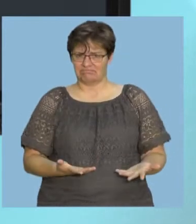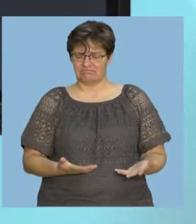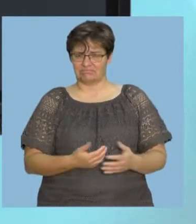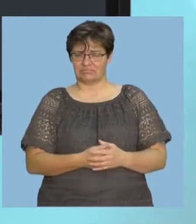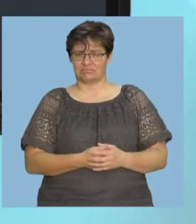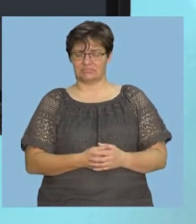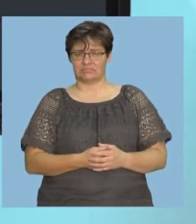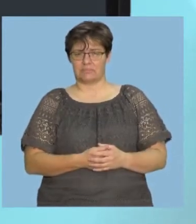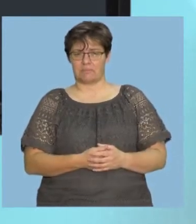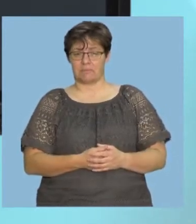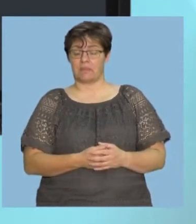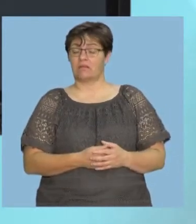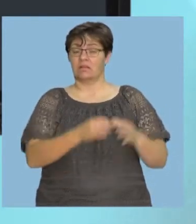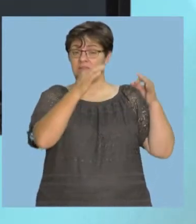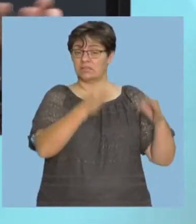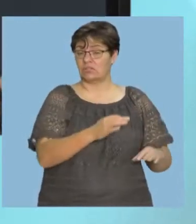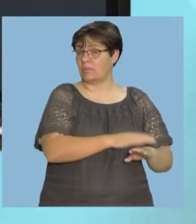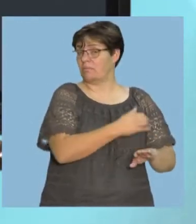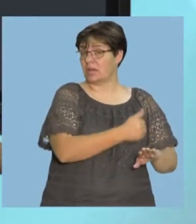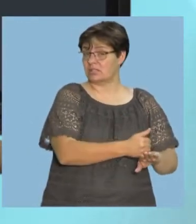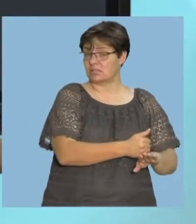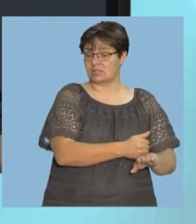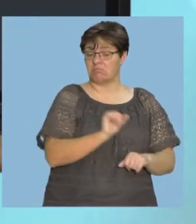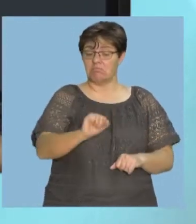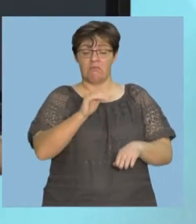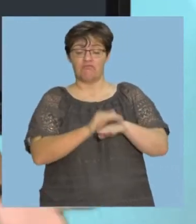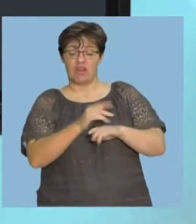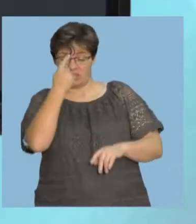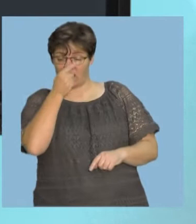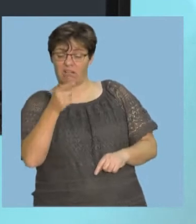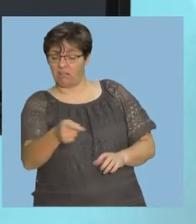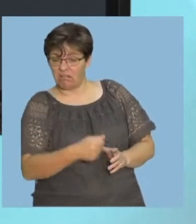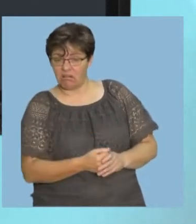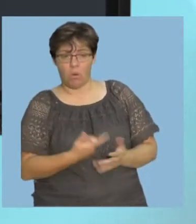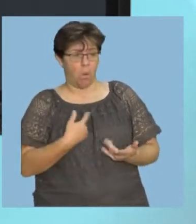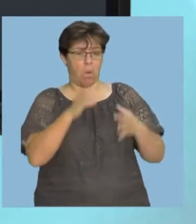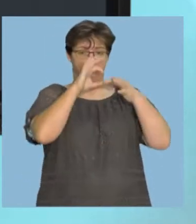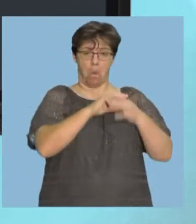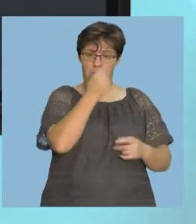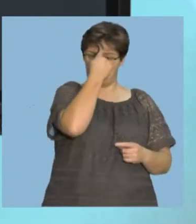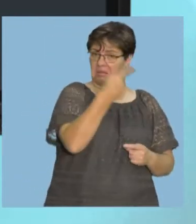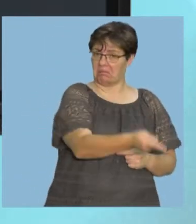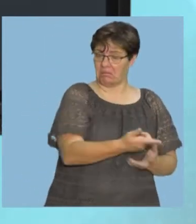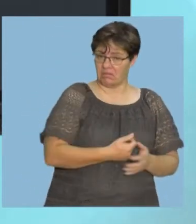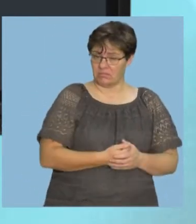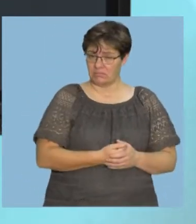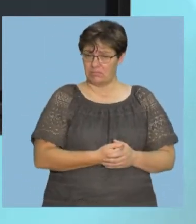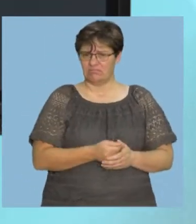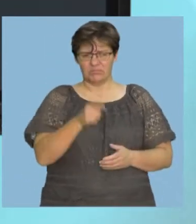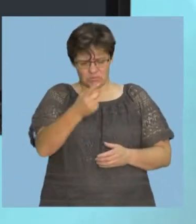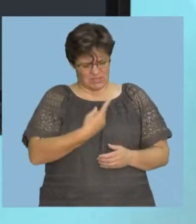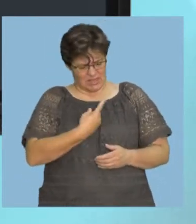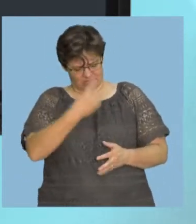Do you make decisions based on what your friends think, what they think at home? How do we really